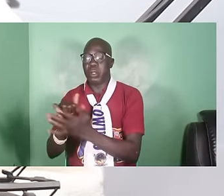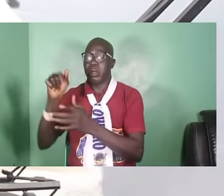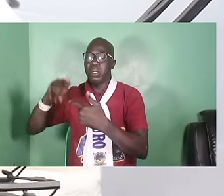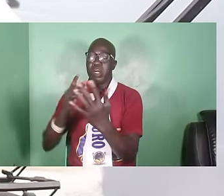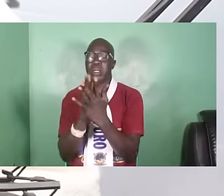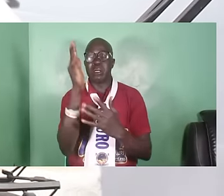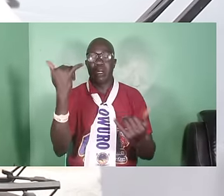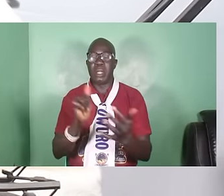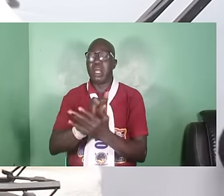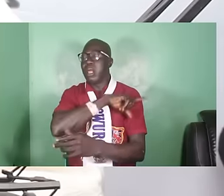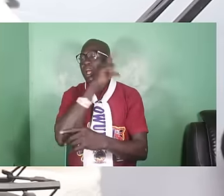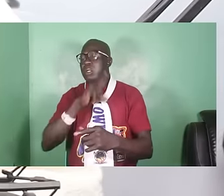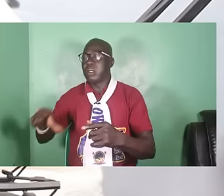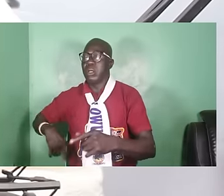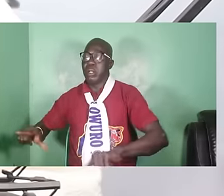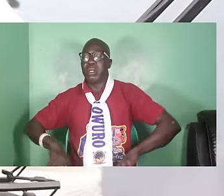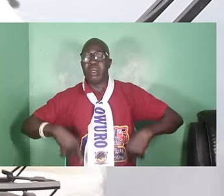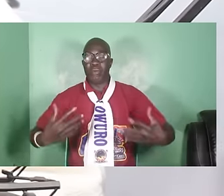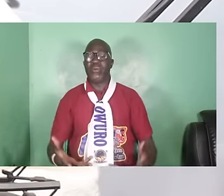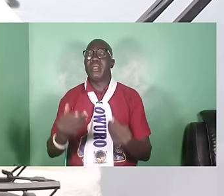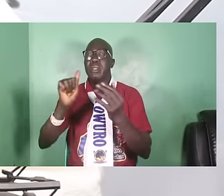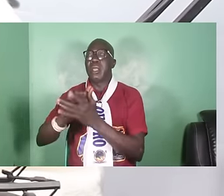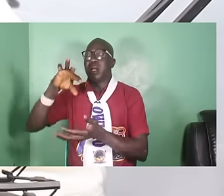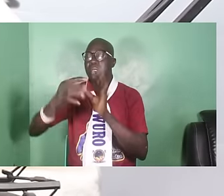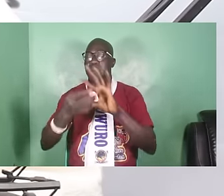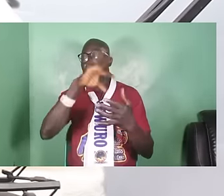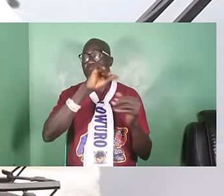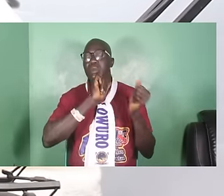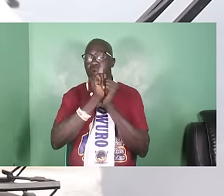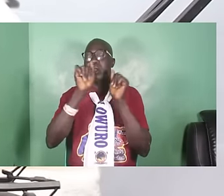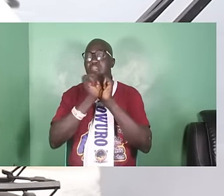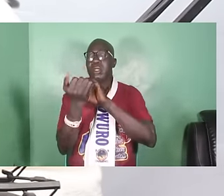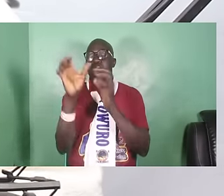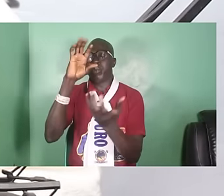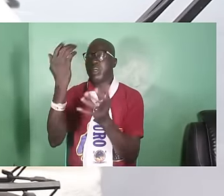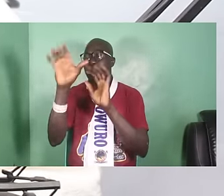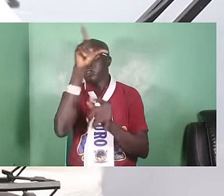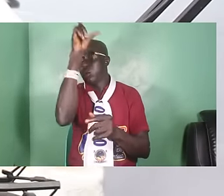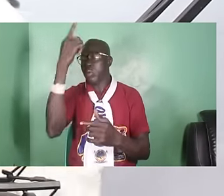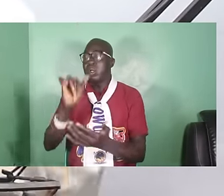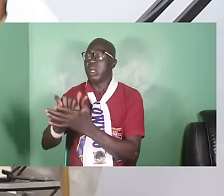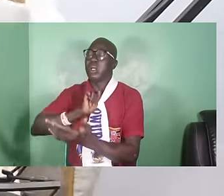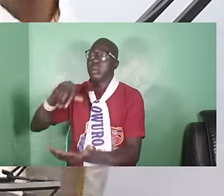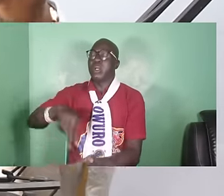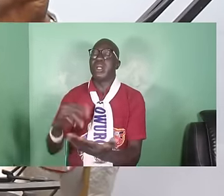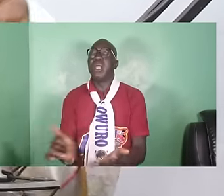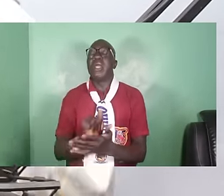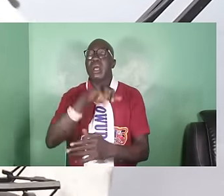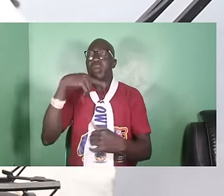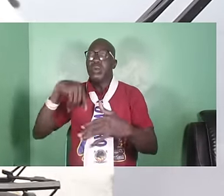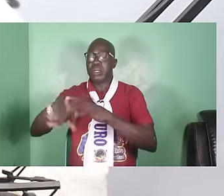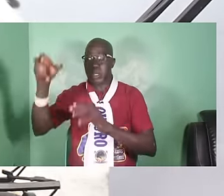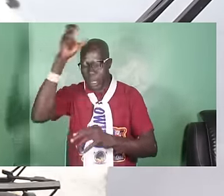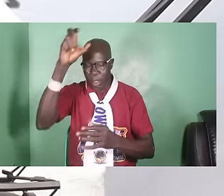turn round. As the Lord lives. And his Spirit lives. Before the Lord, the one arises.